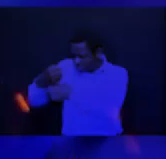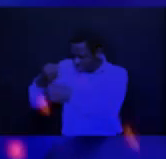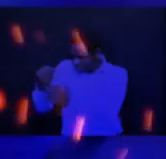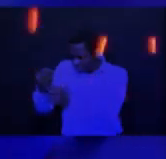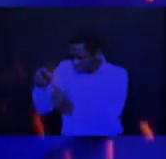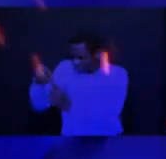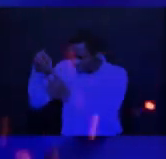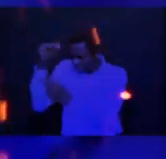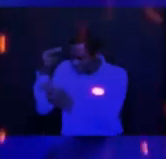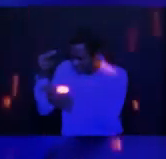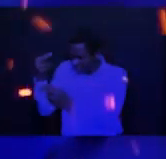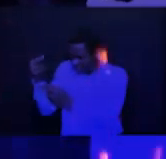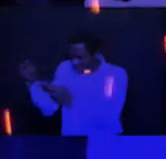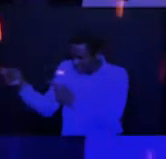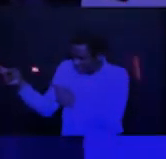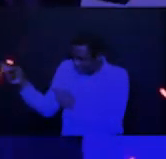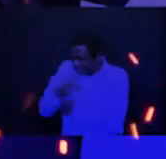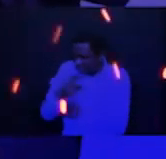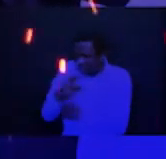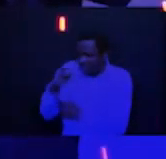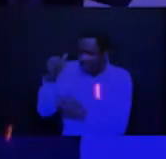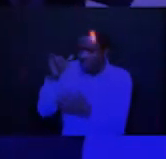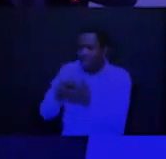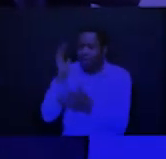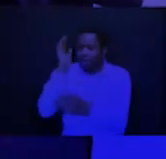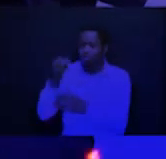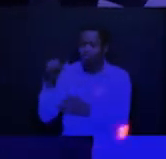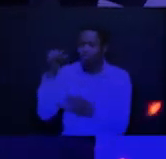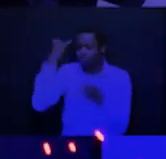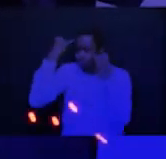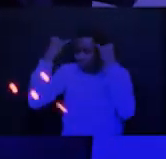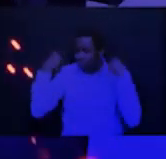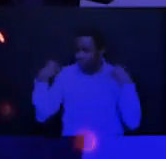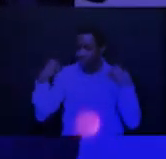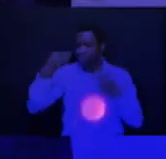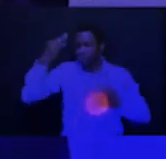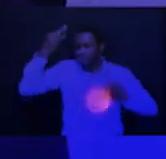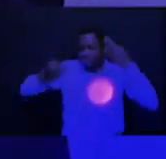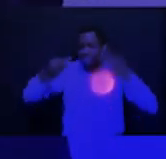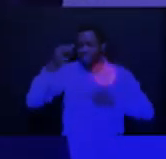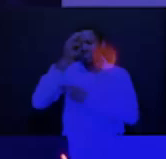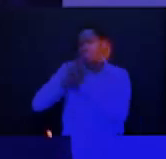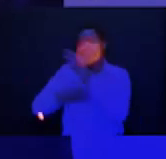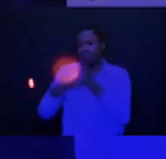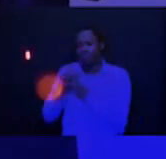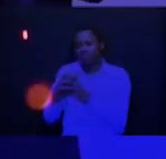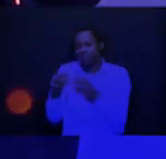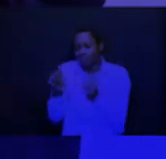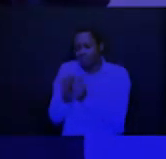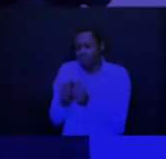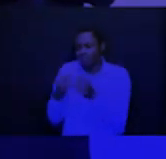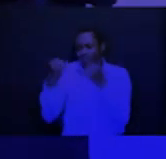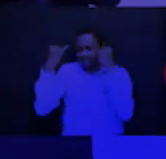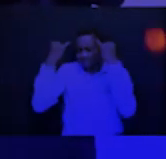world with justice by the man.